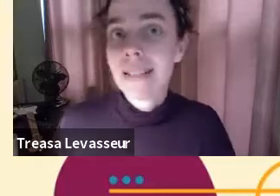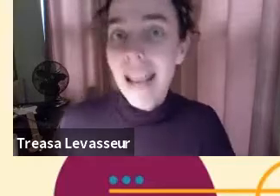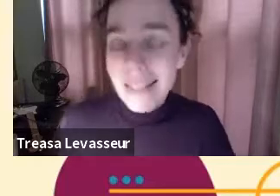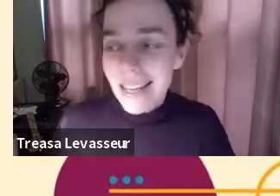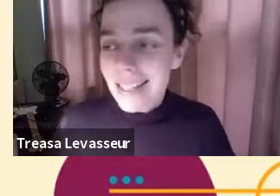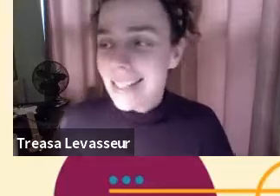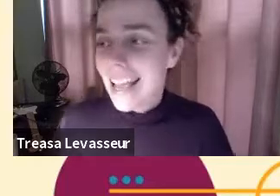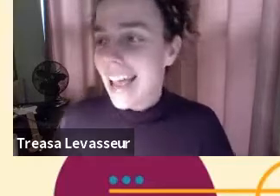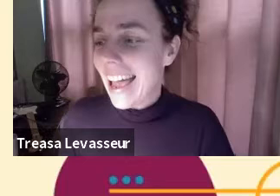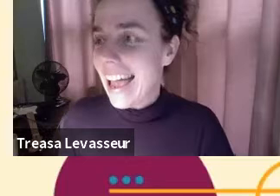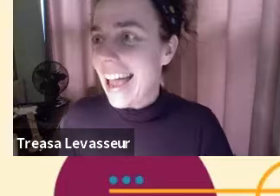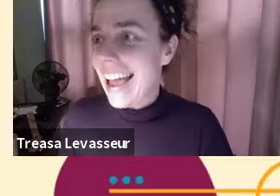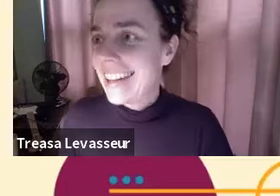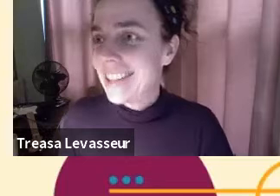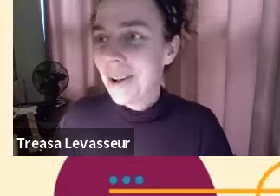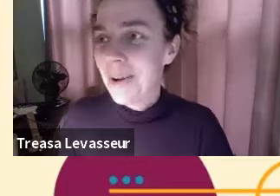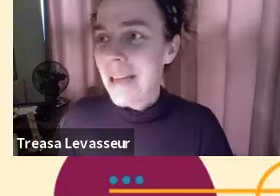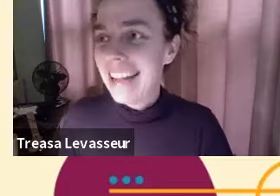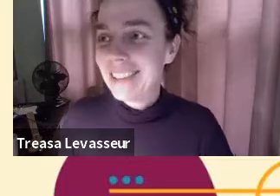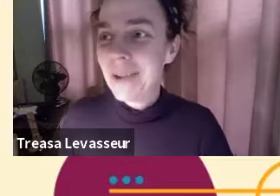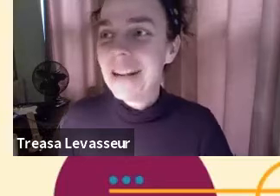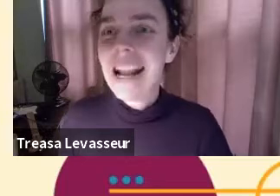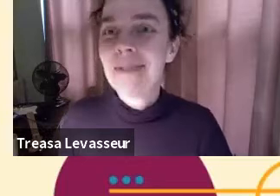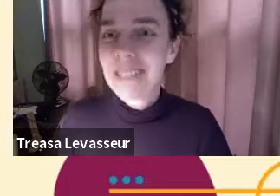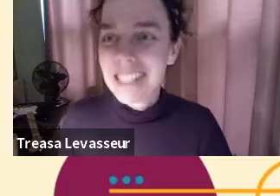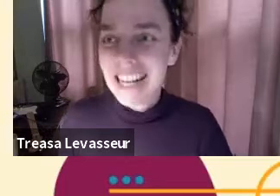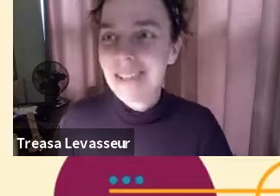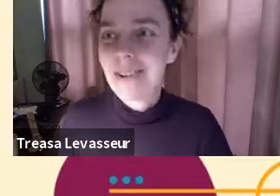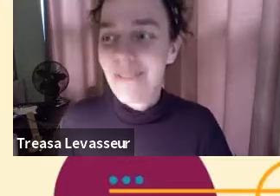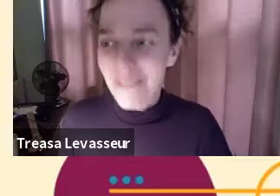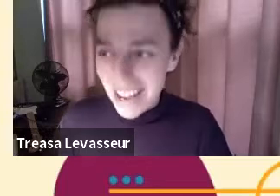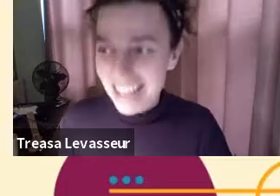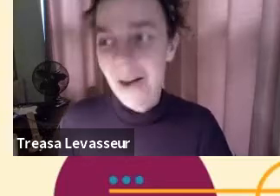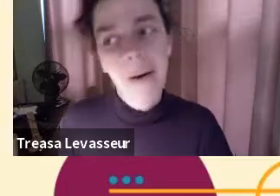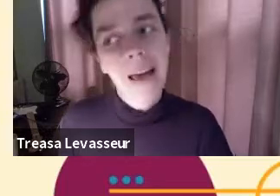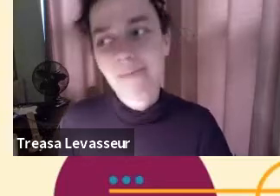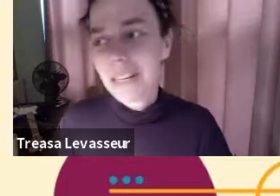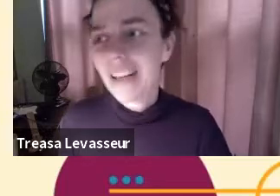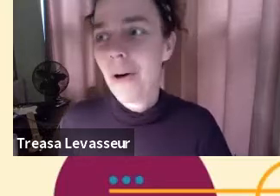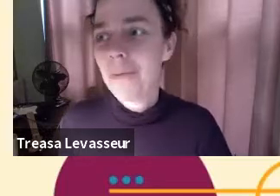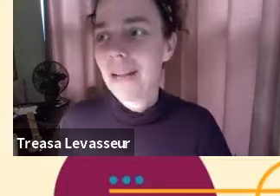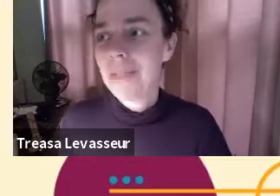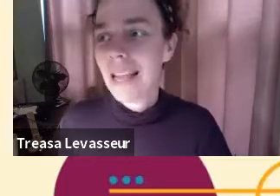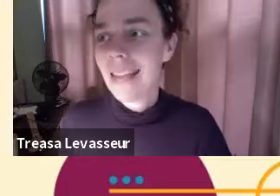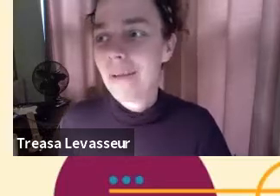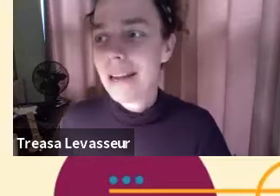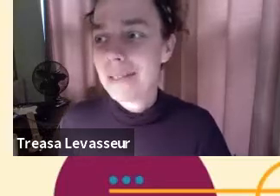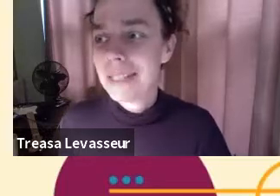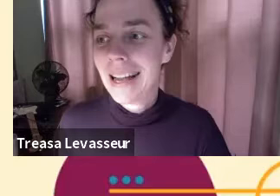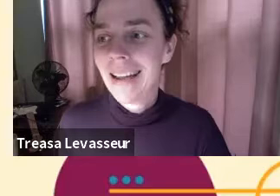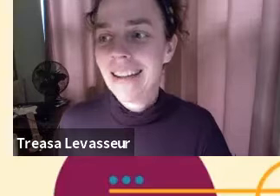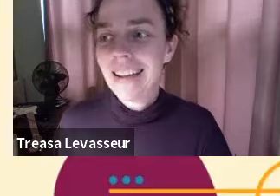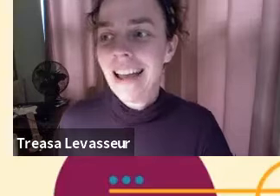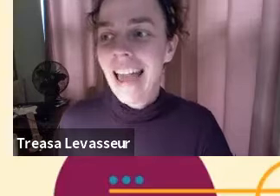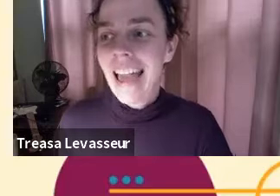ArtSpark, Texas. And oh man, there's so many names. Christina Trevino. I really hope that I'm saying that right,